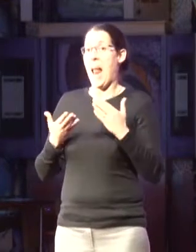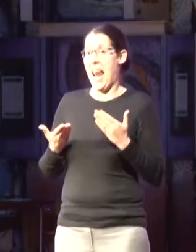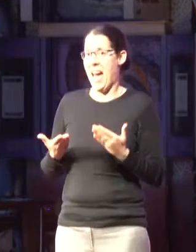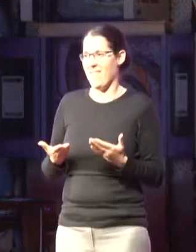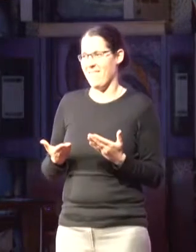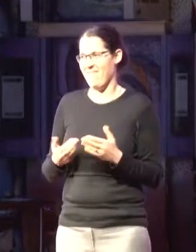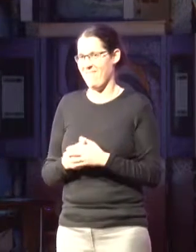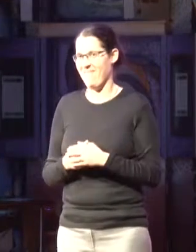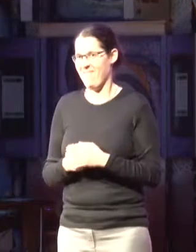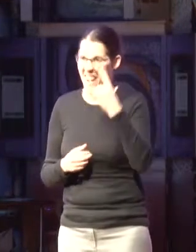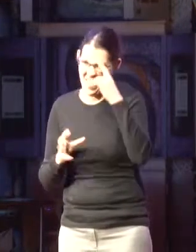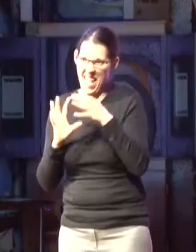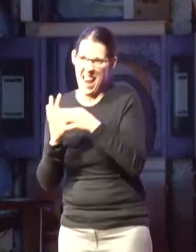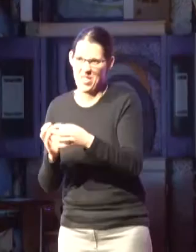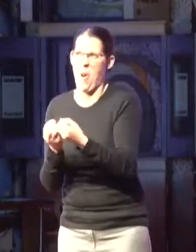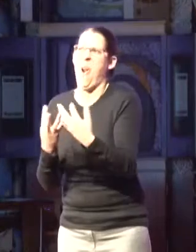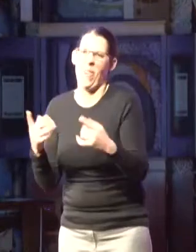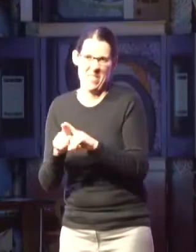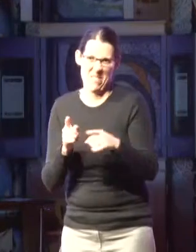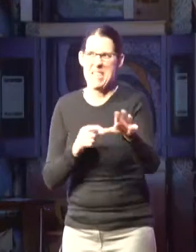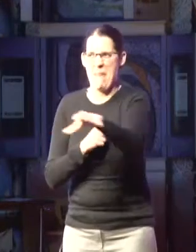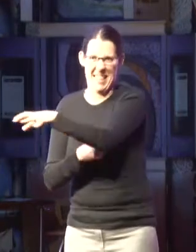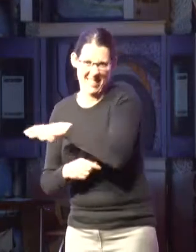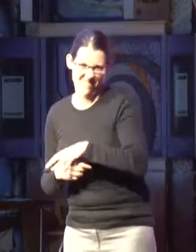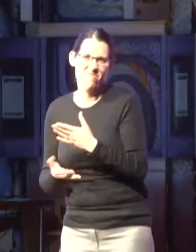I think that applies across a lot of different domains.